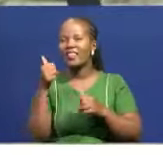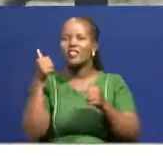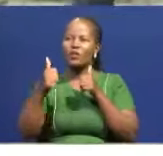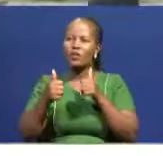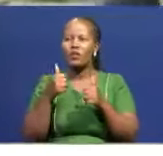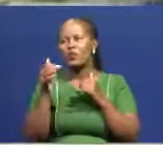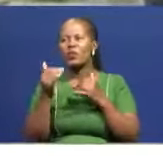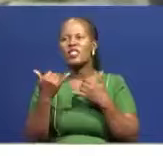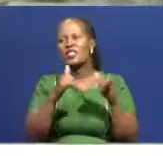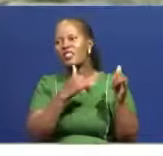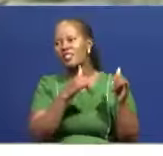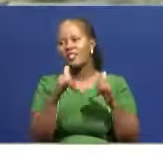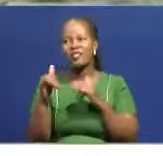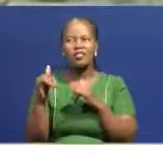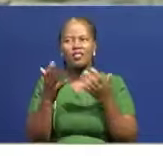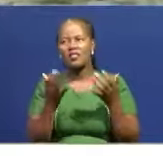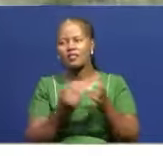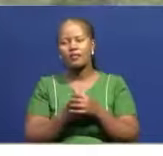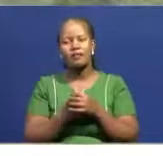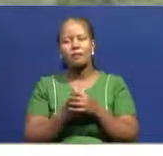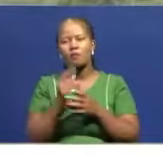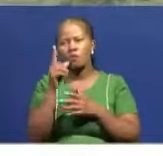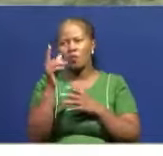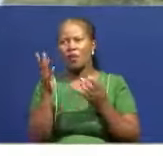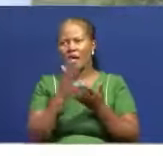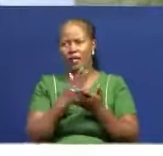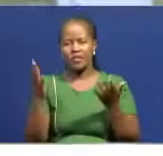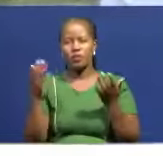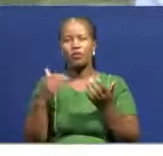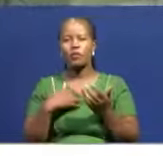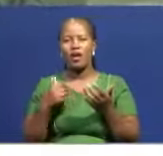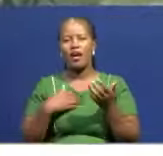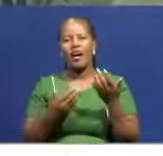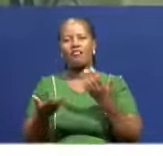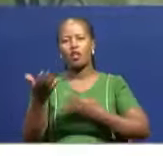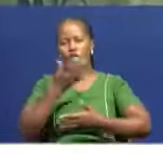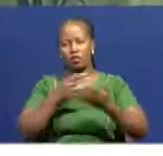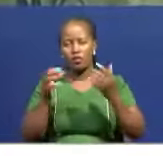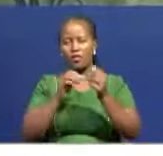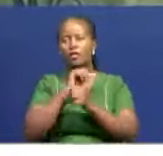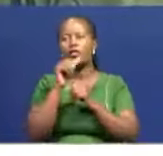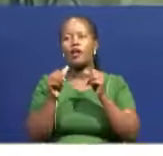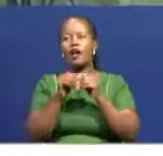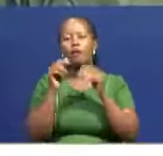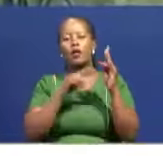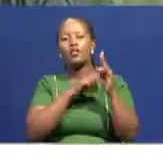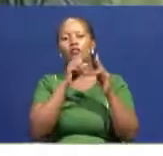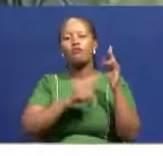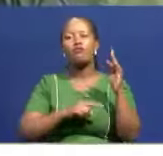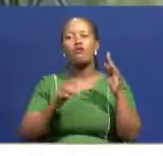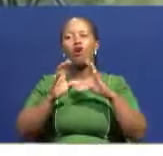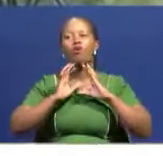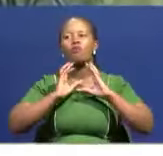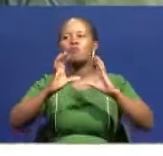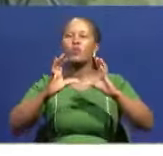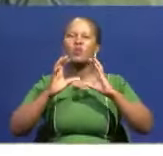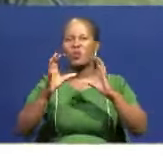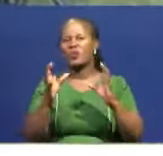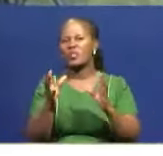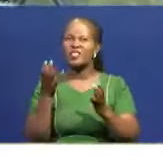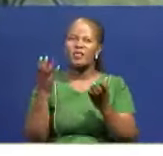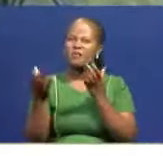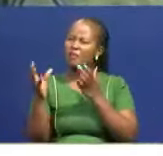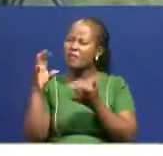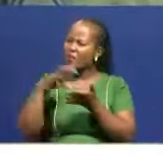flowing. And one of the things that you'd like, I know you'll have conversations with, you know, the four coaches of the franchises, is adaptation to maybe these conditions like